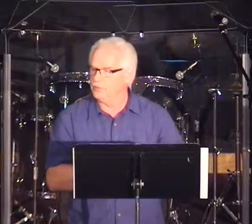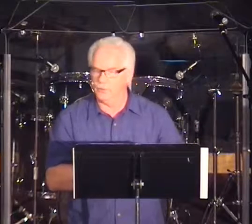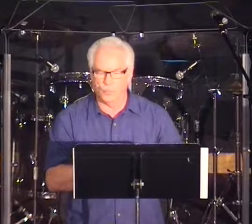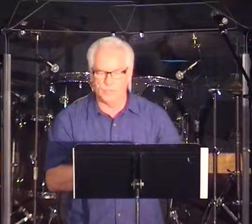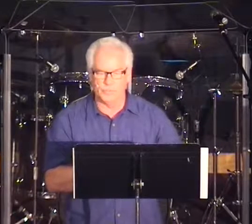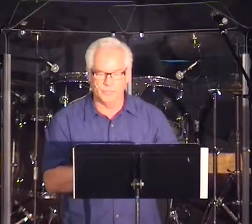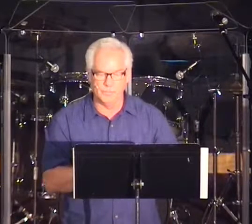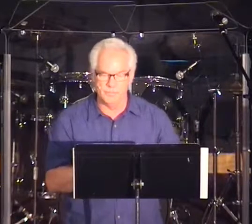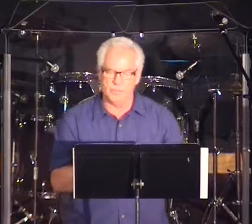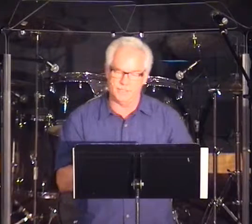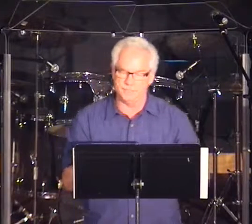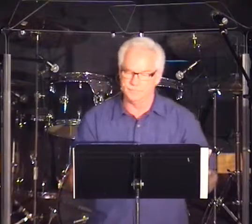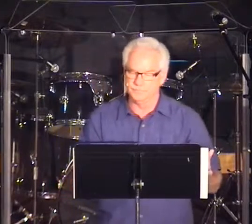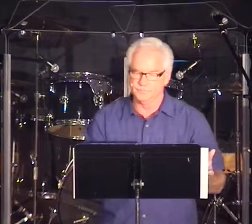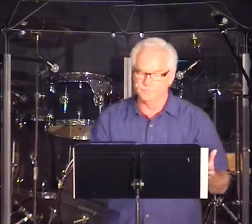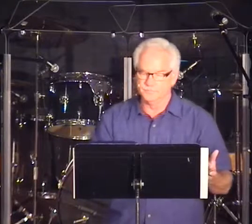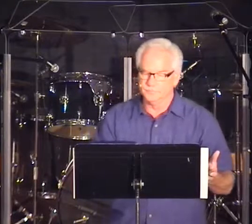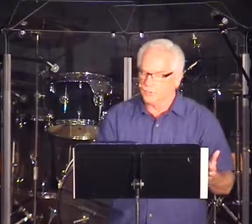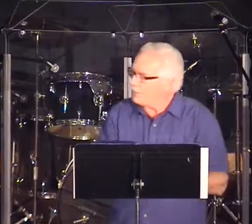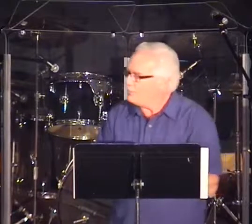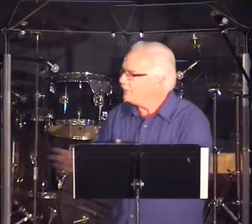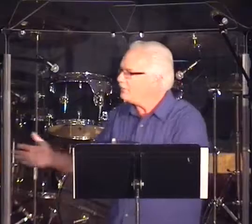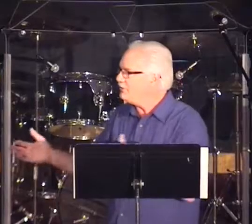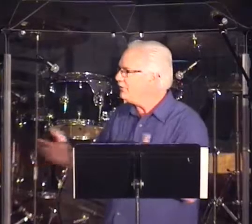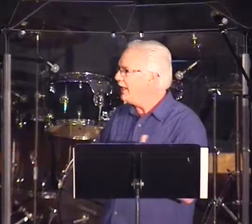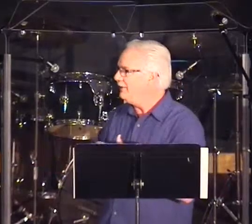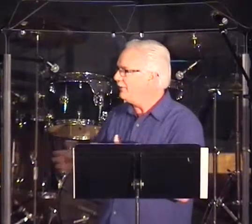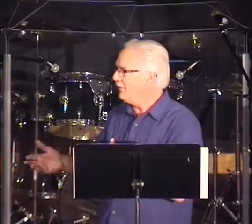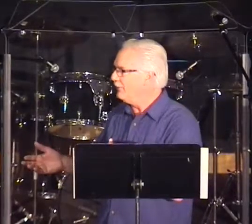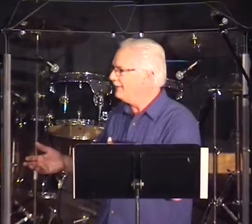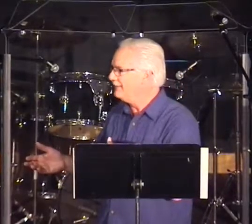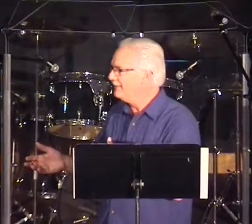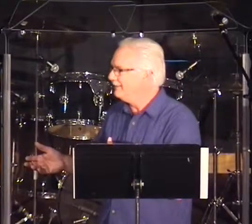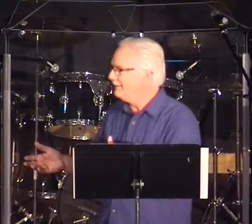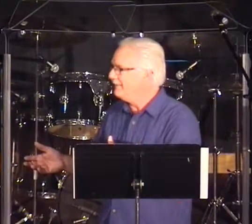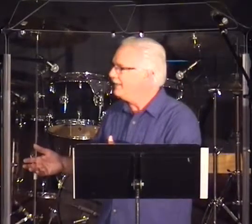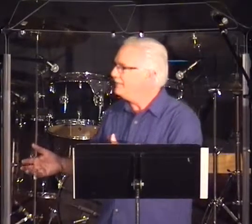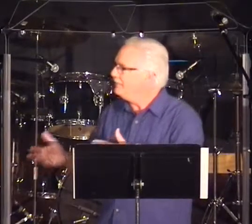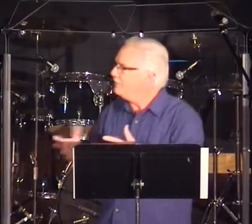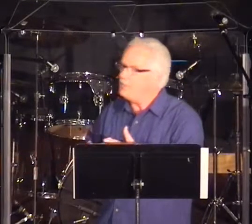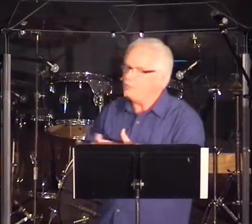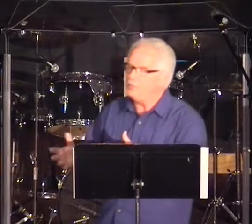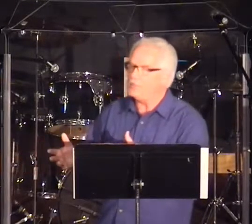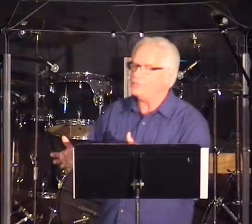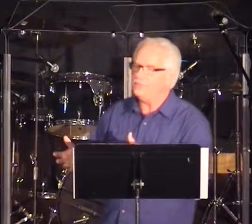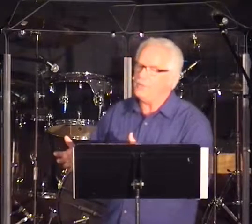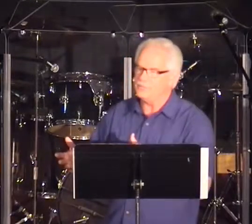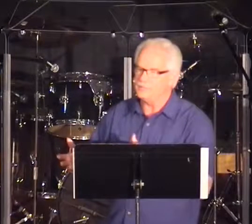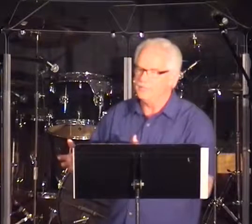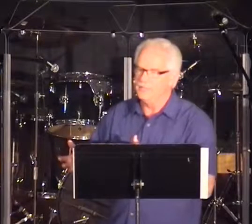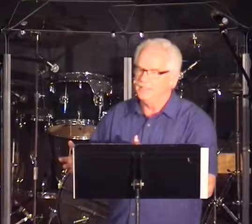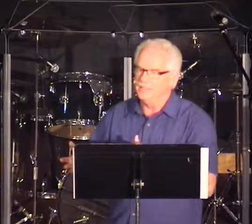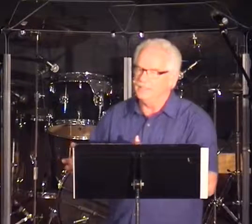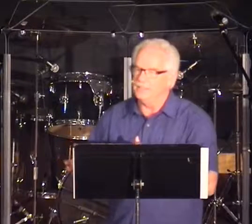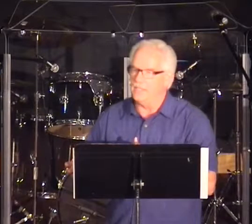going to do and why we're going to do it. We're not always understood down here, are we? And even the people who love us the